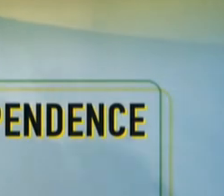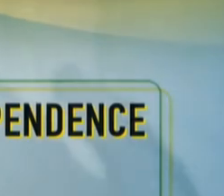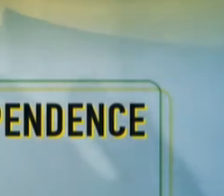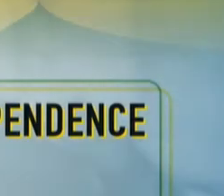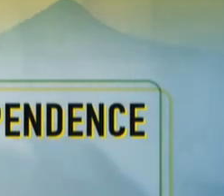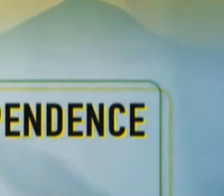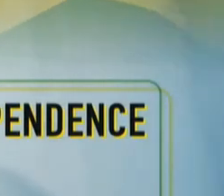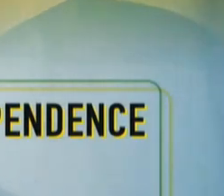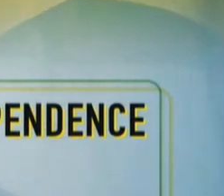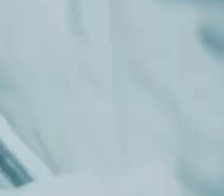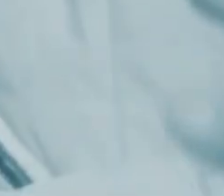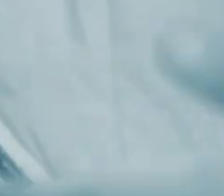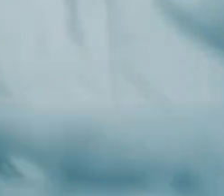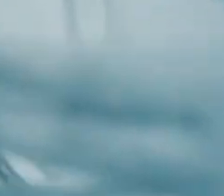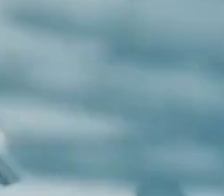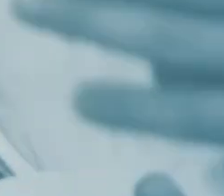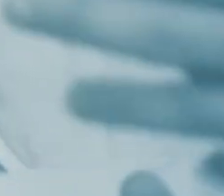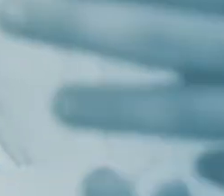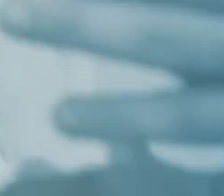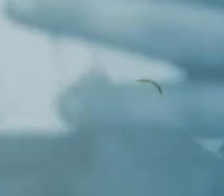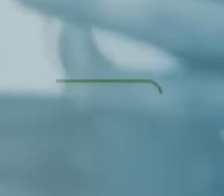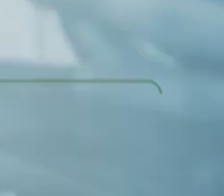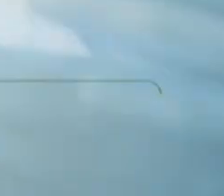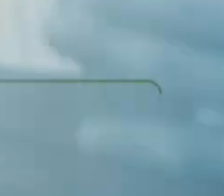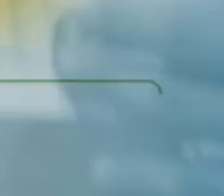You provide